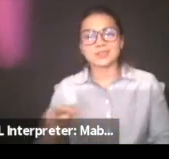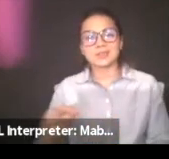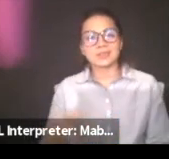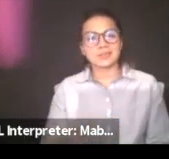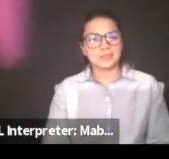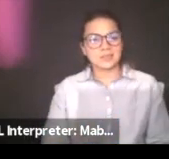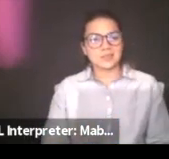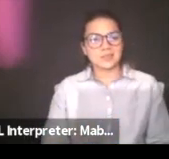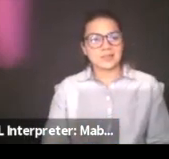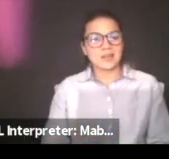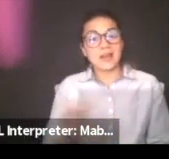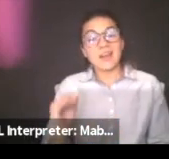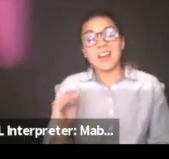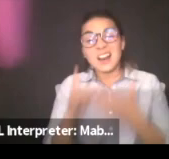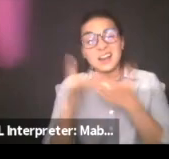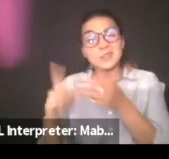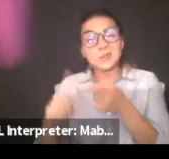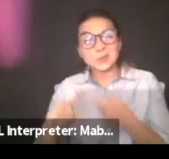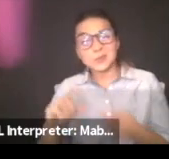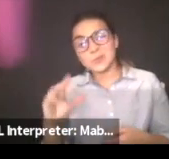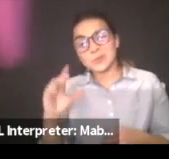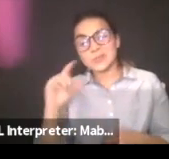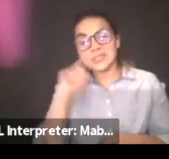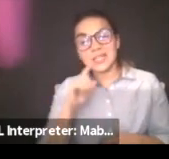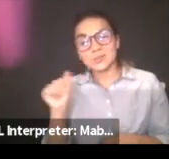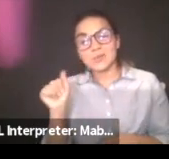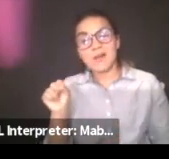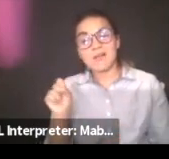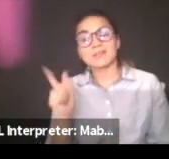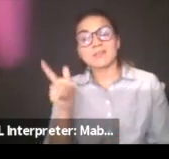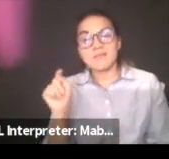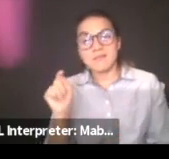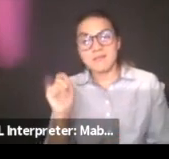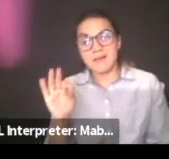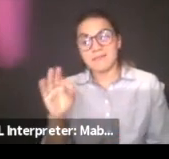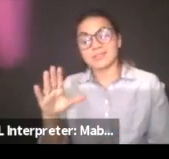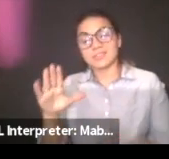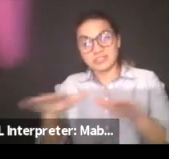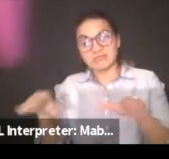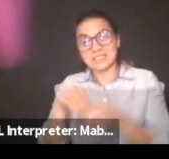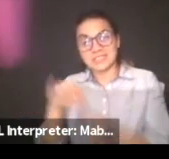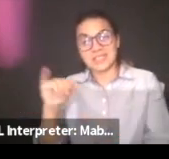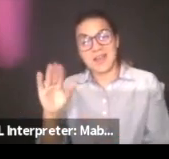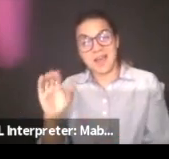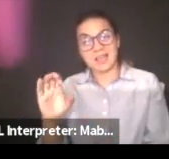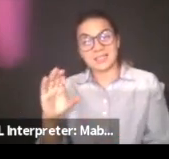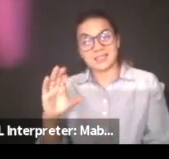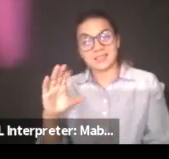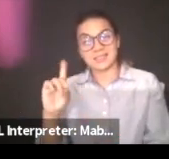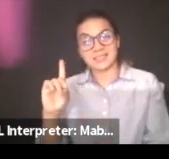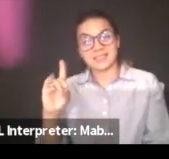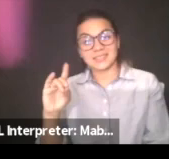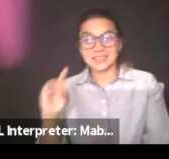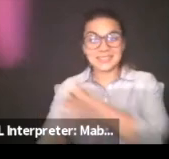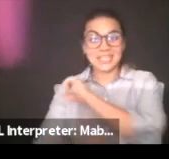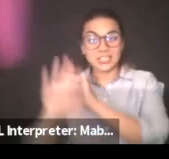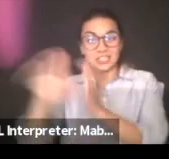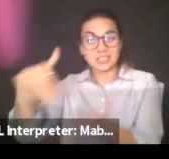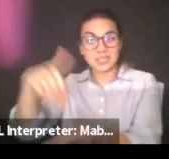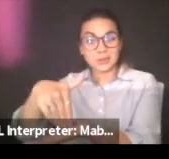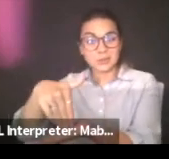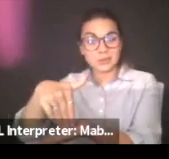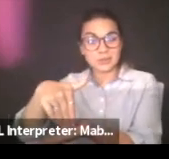sexual assault of children in ICE detention, the roots of personal and state violence against marginalized bodies are well